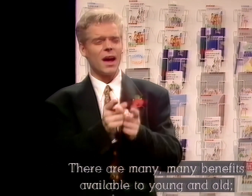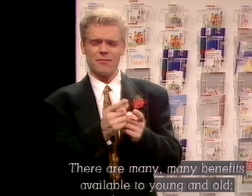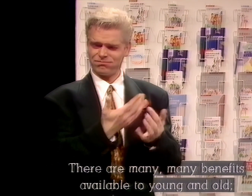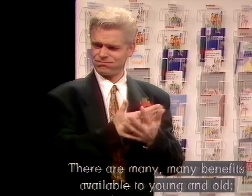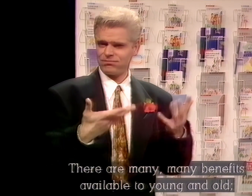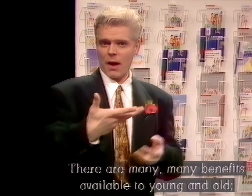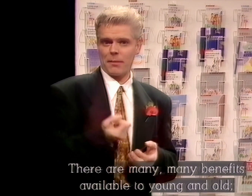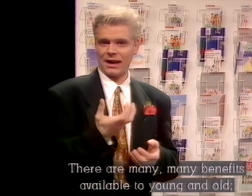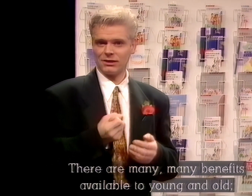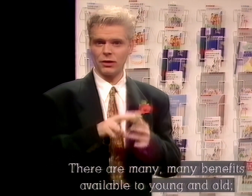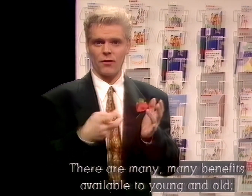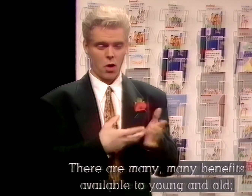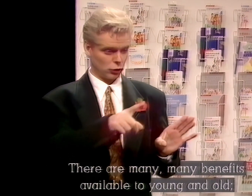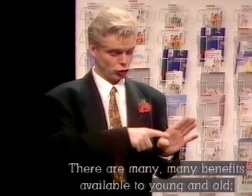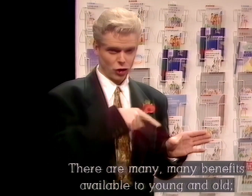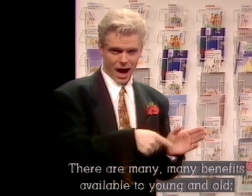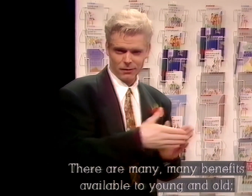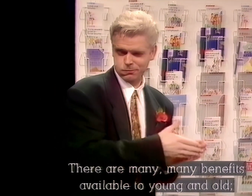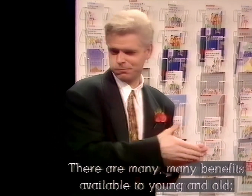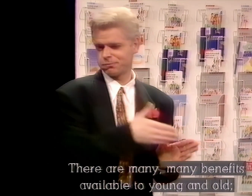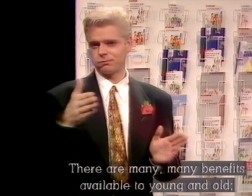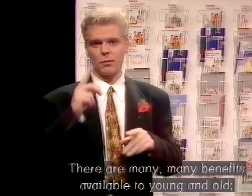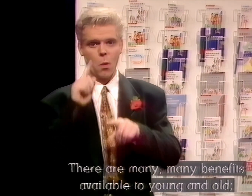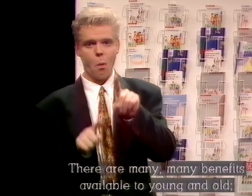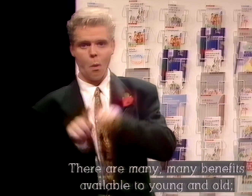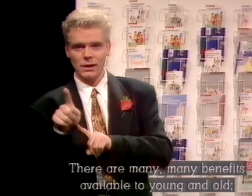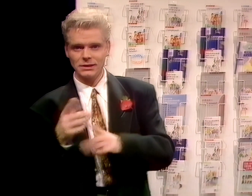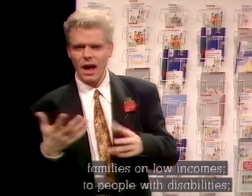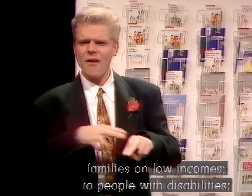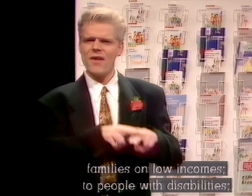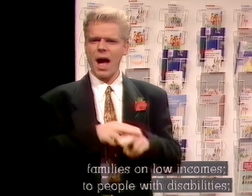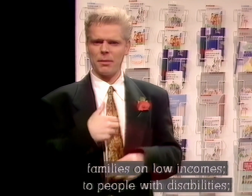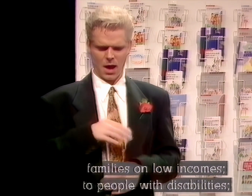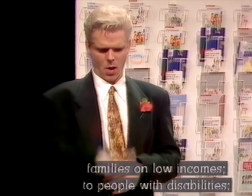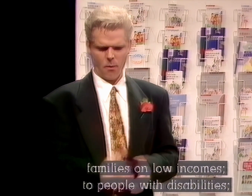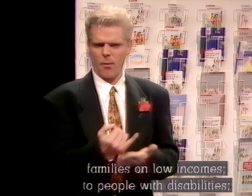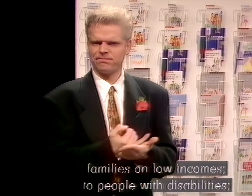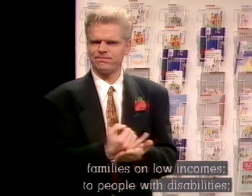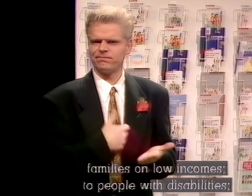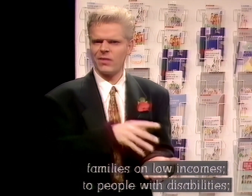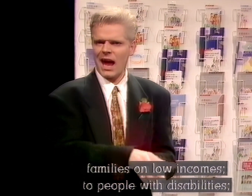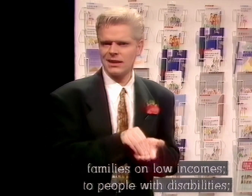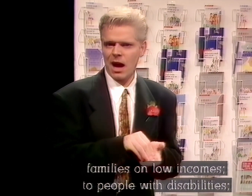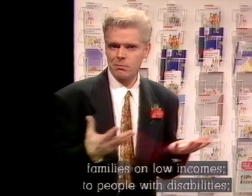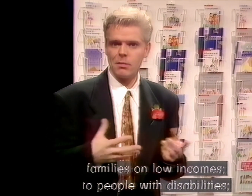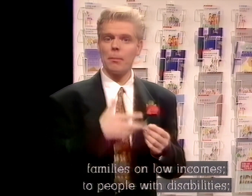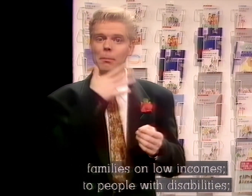There are many, many benefits available to young and old, families on low incomes,